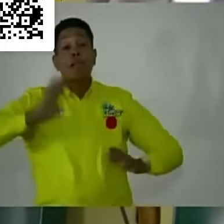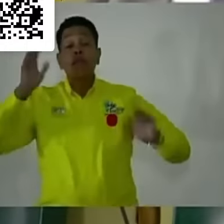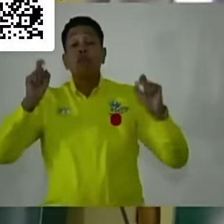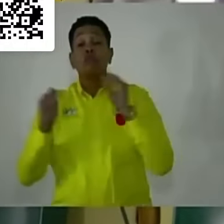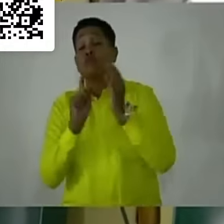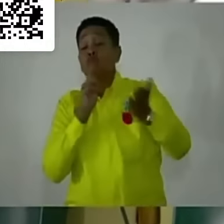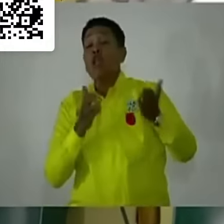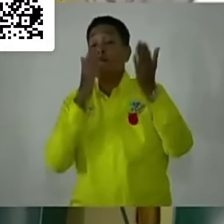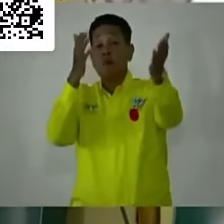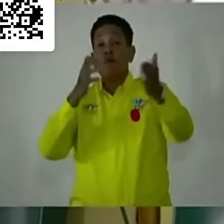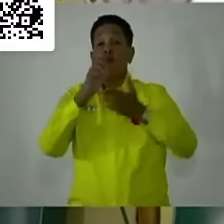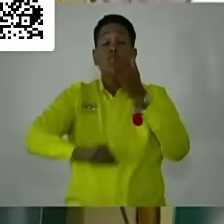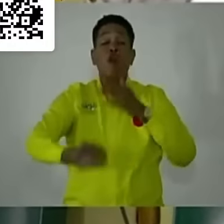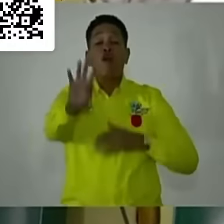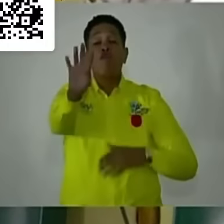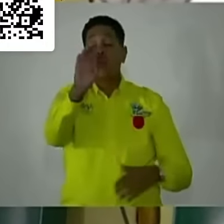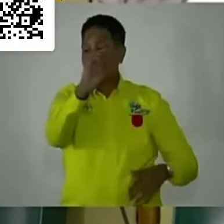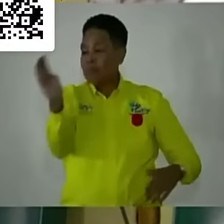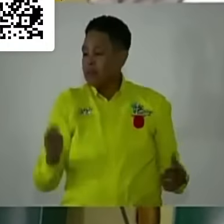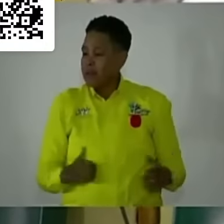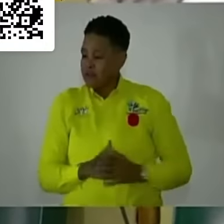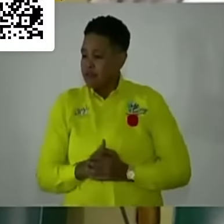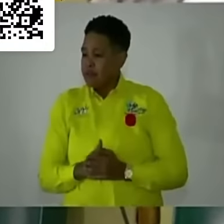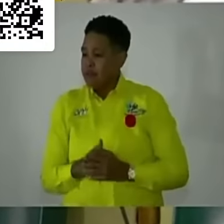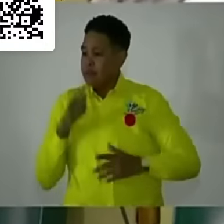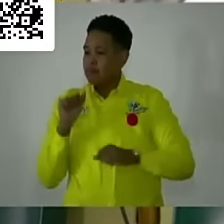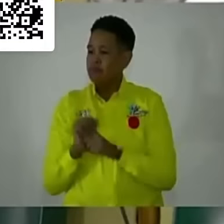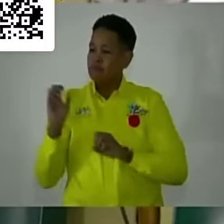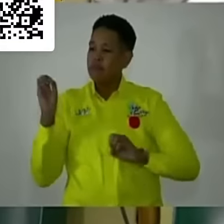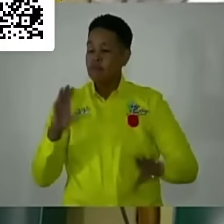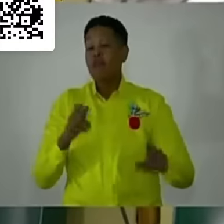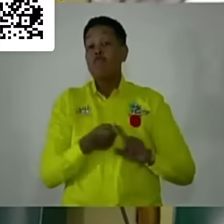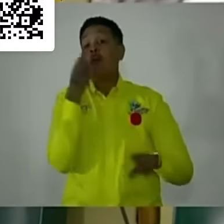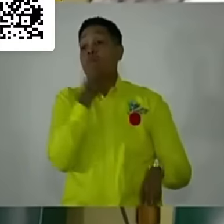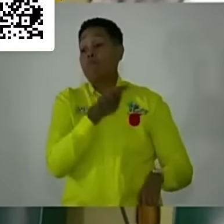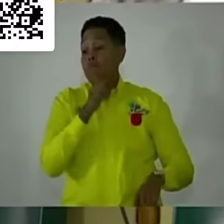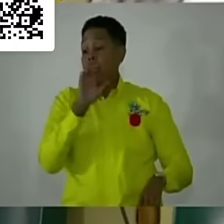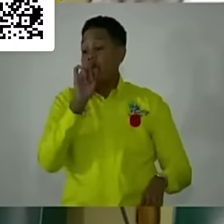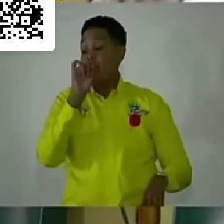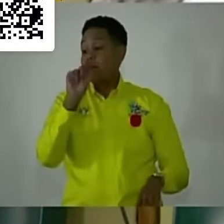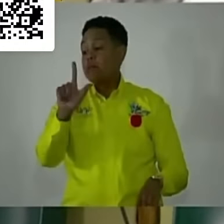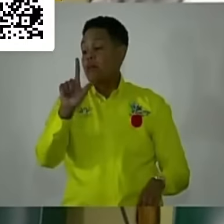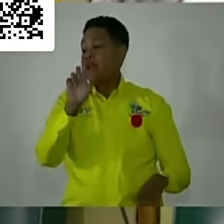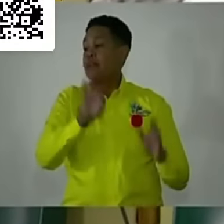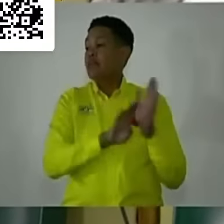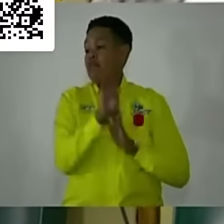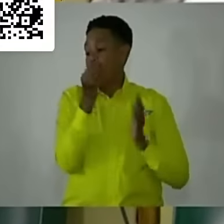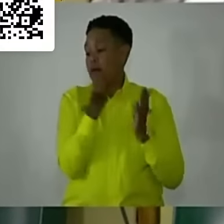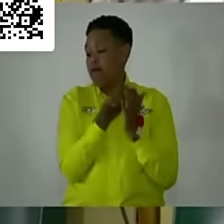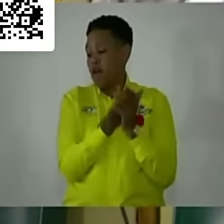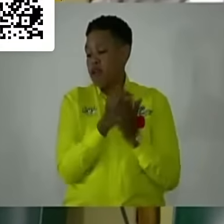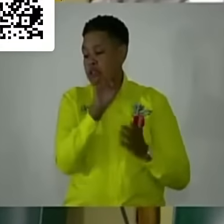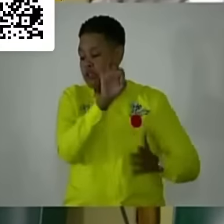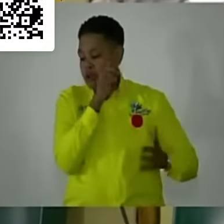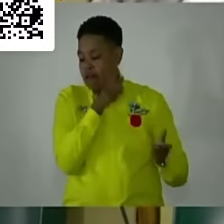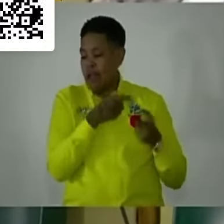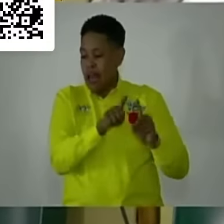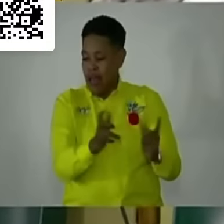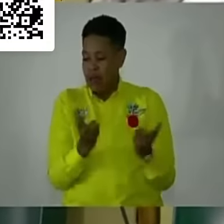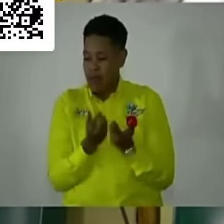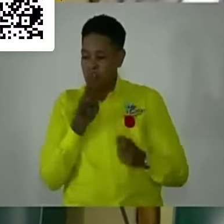a withdrawal of $400 million be made from the Capital Development Fund in line with the